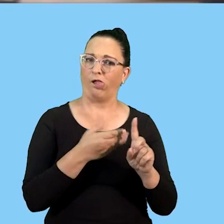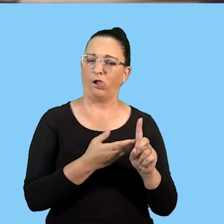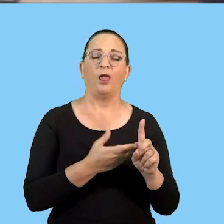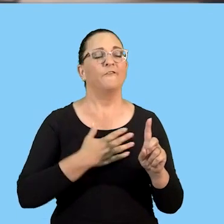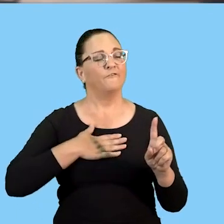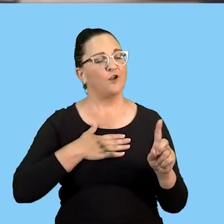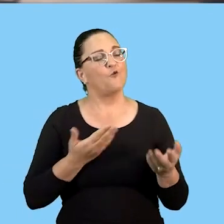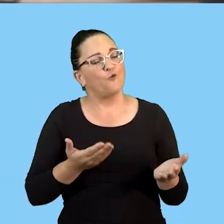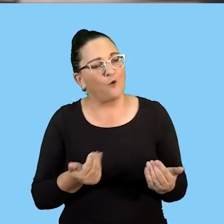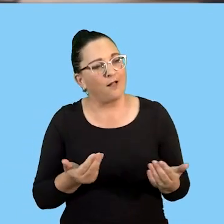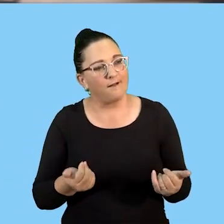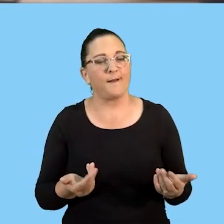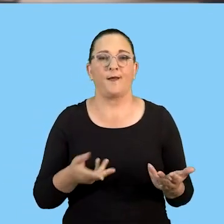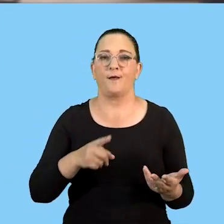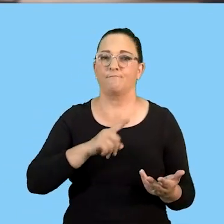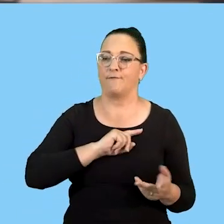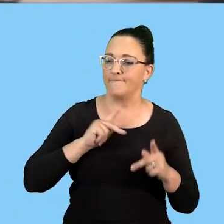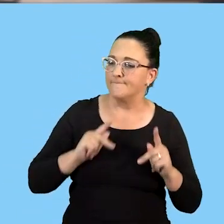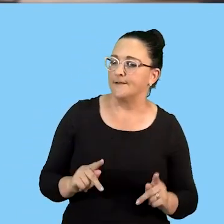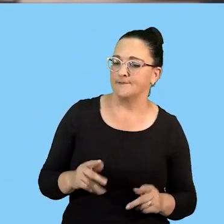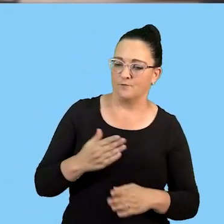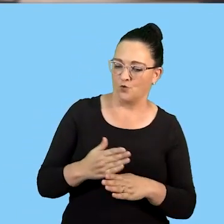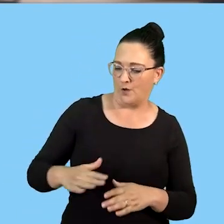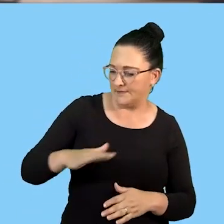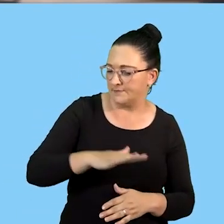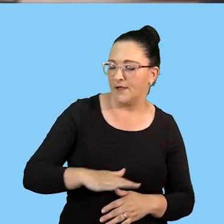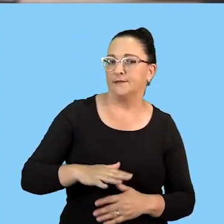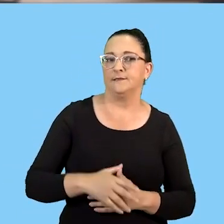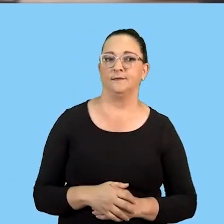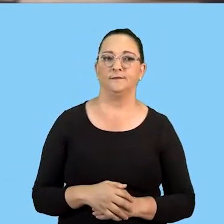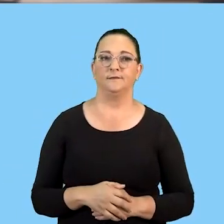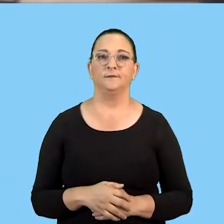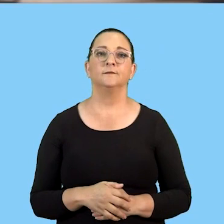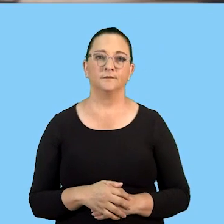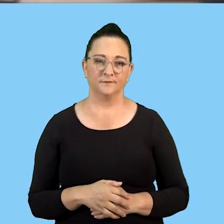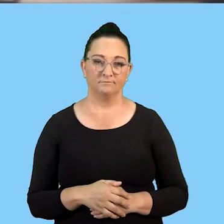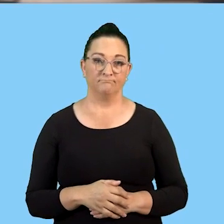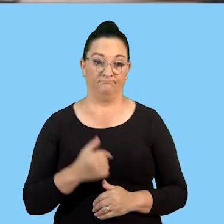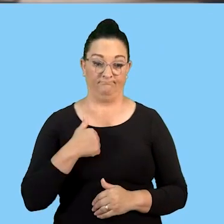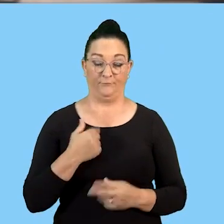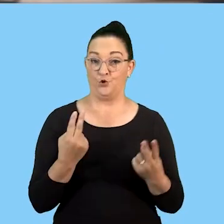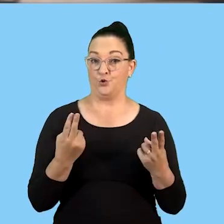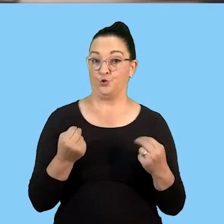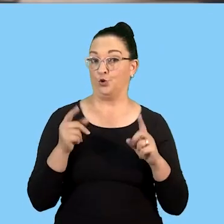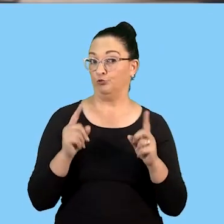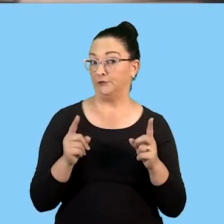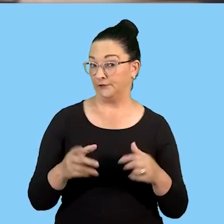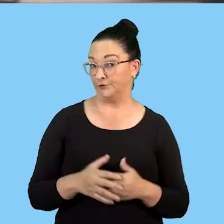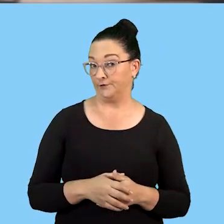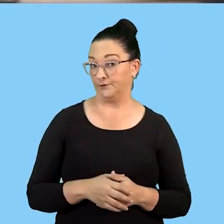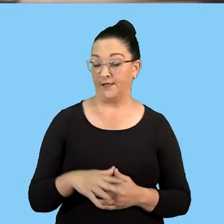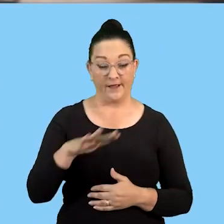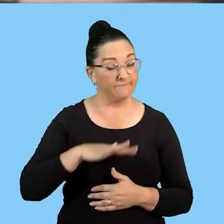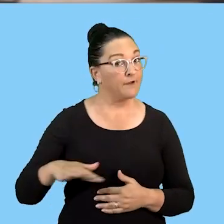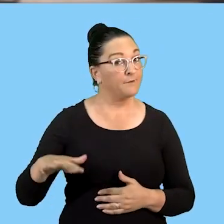feel welcome by introducing them to their physical workspace. So like I said, if I am a new teacher in